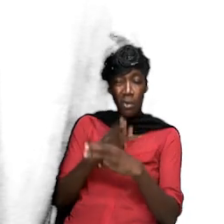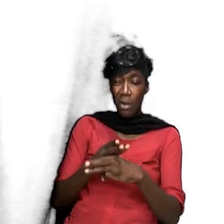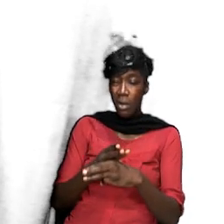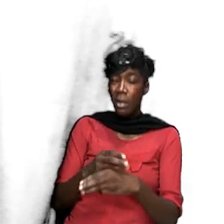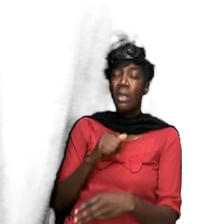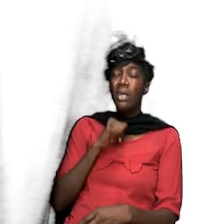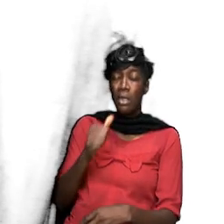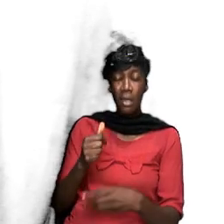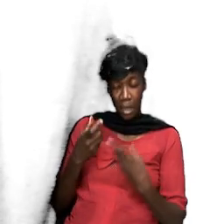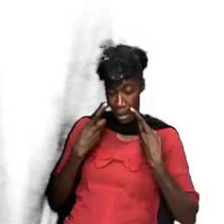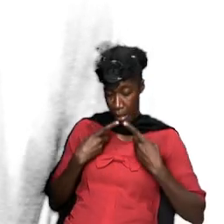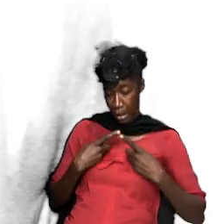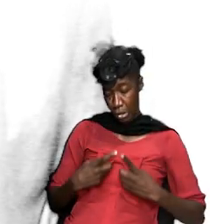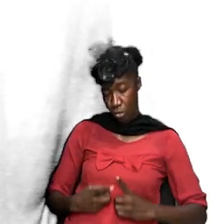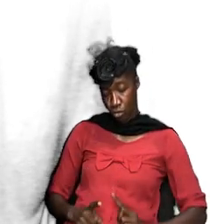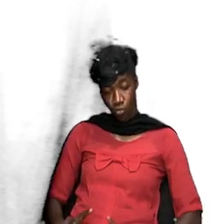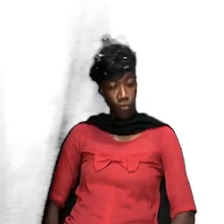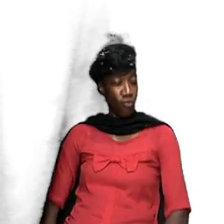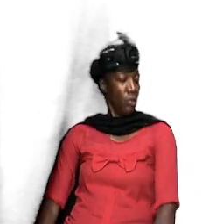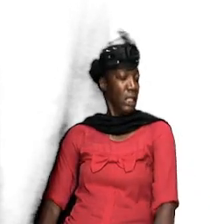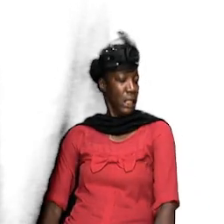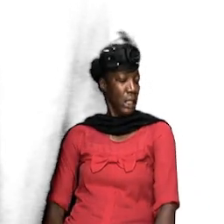dressing.